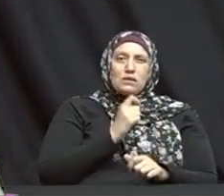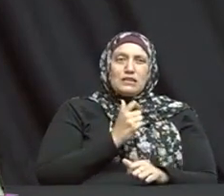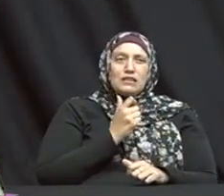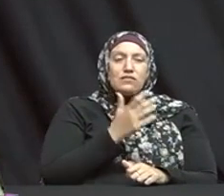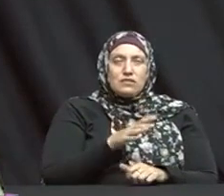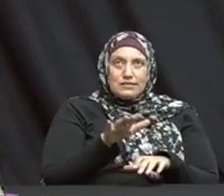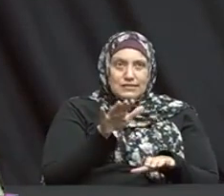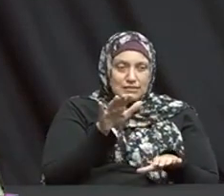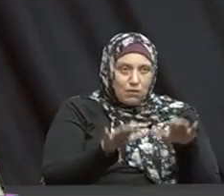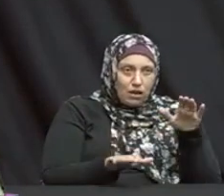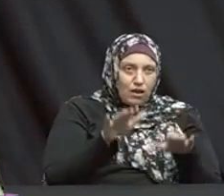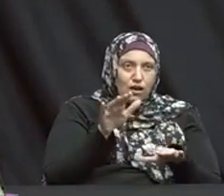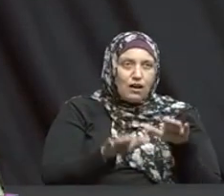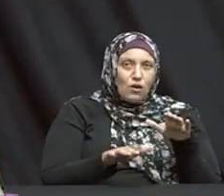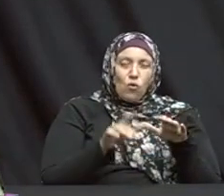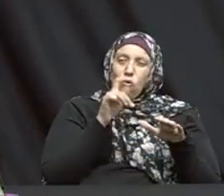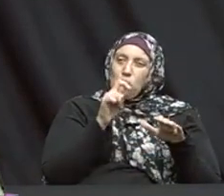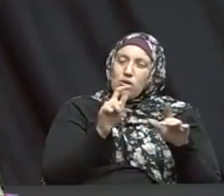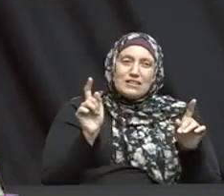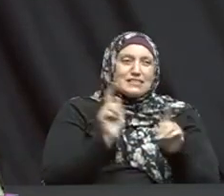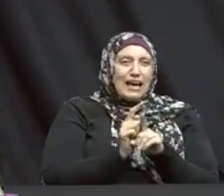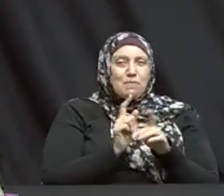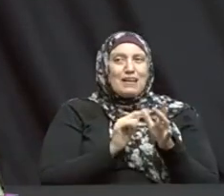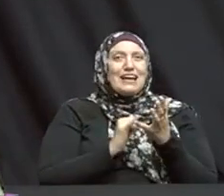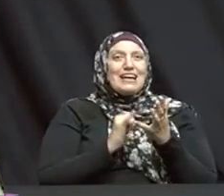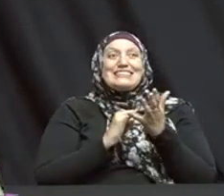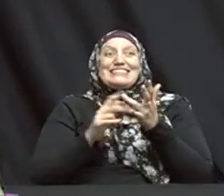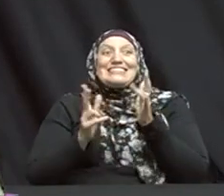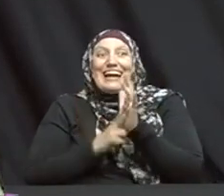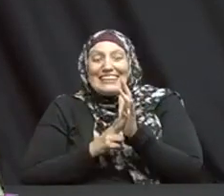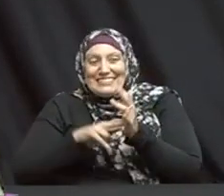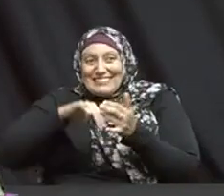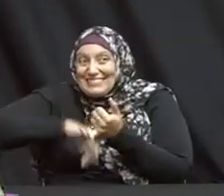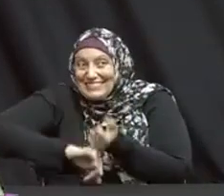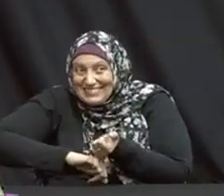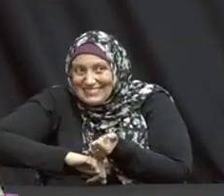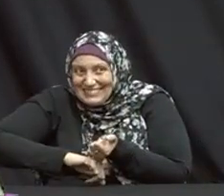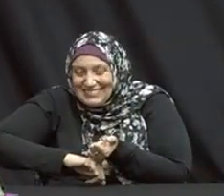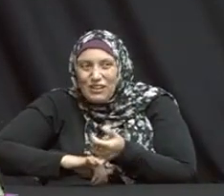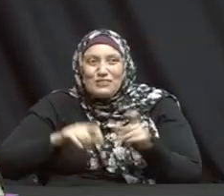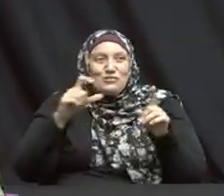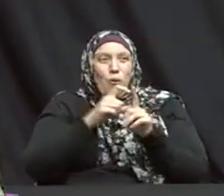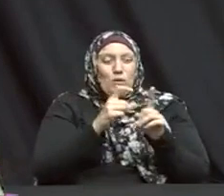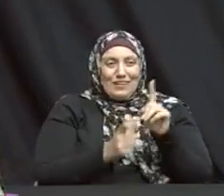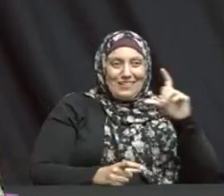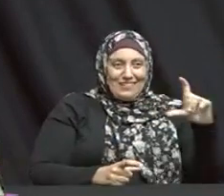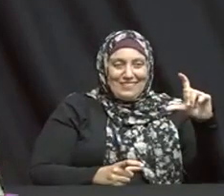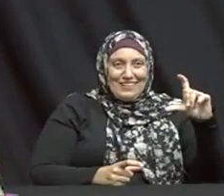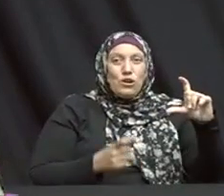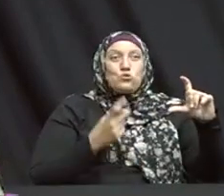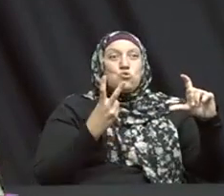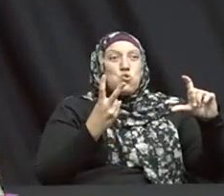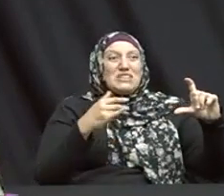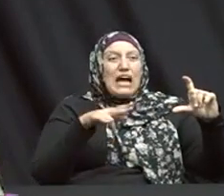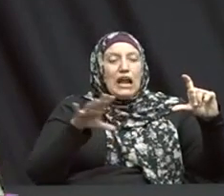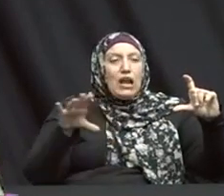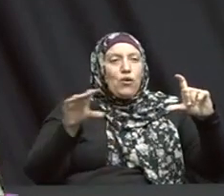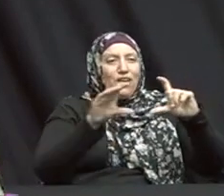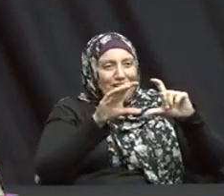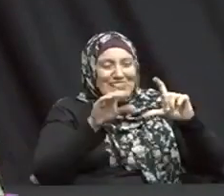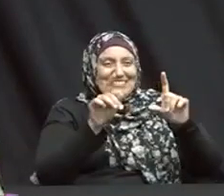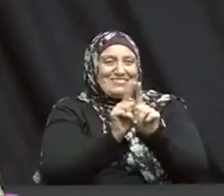the sons, plural. So that 33.3% out of the 100% estate is very